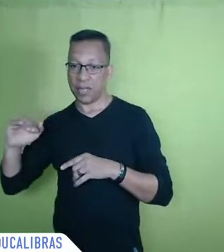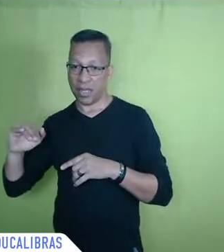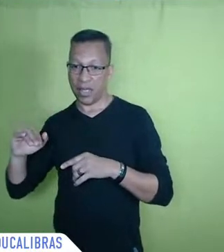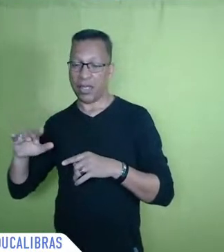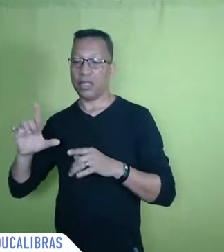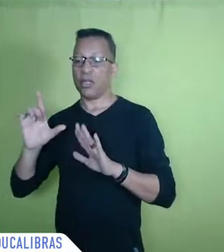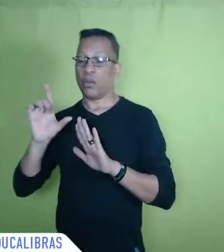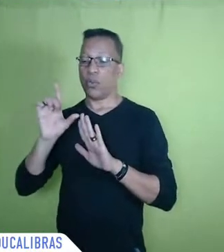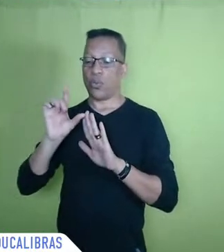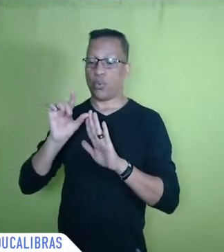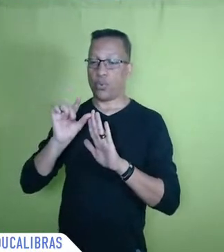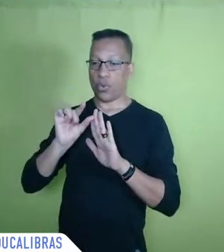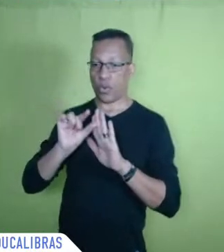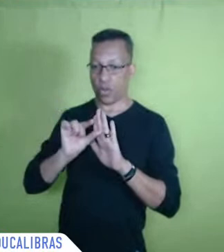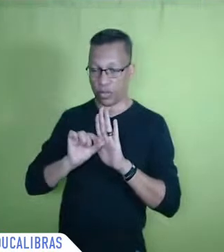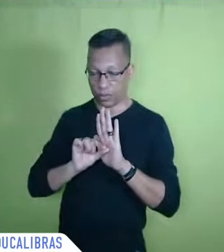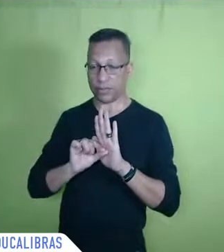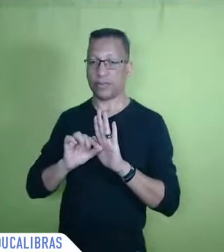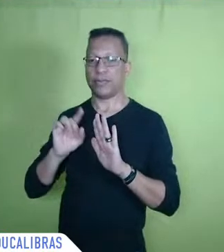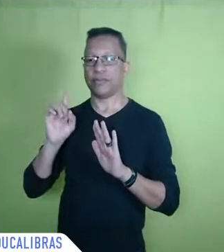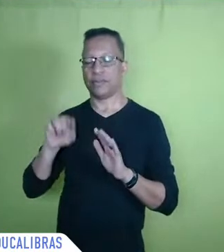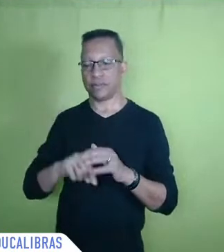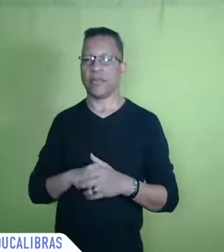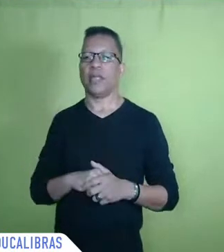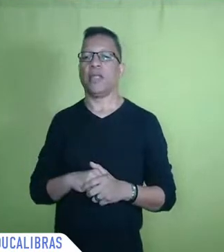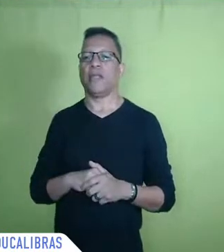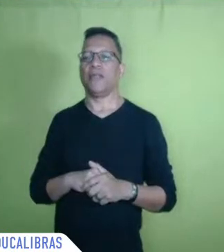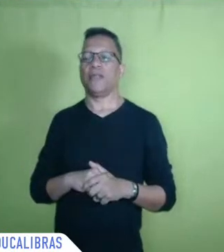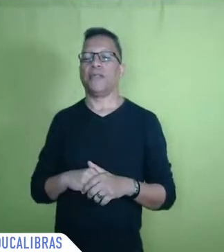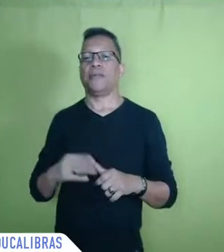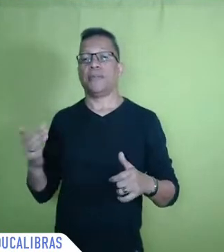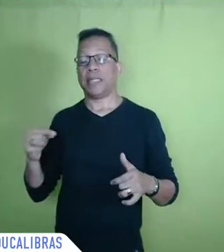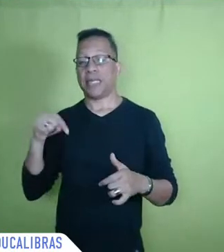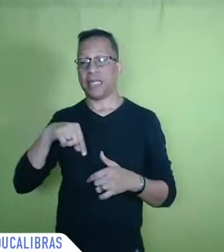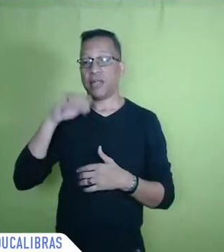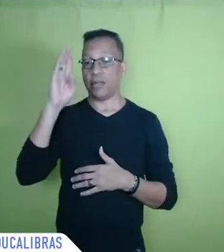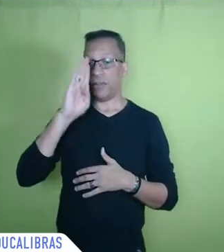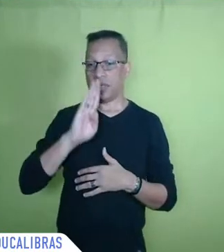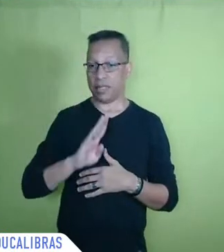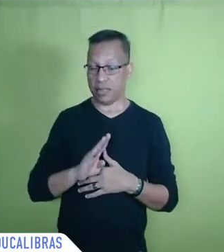level of 35% of income